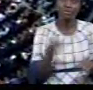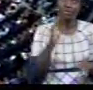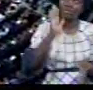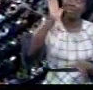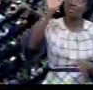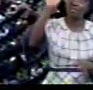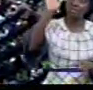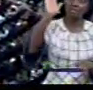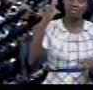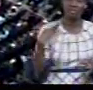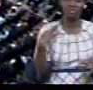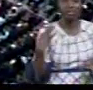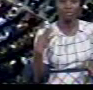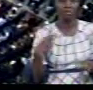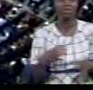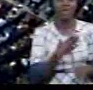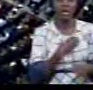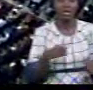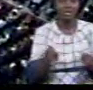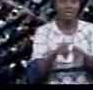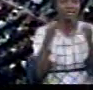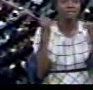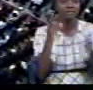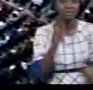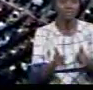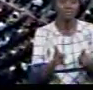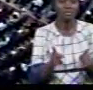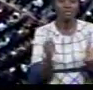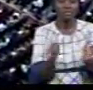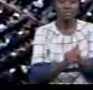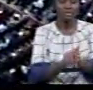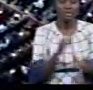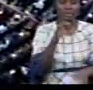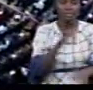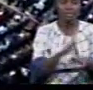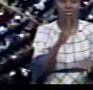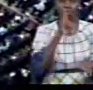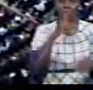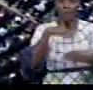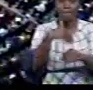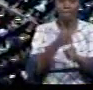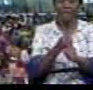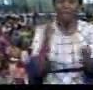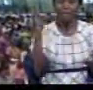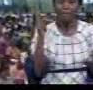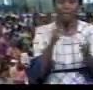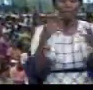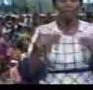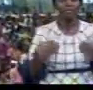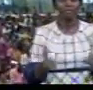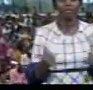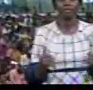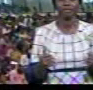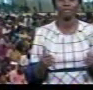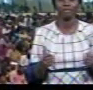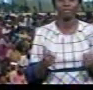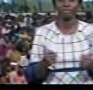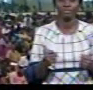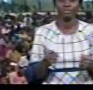as touched were made perfectly whole. You will touch him. He will make